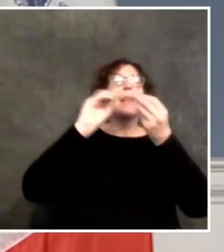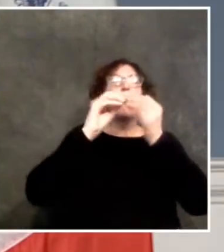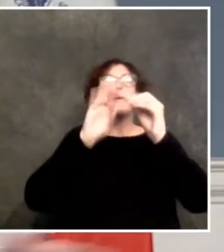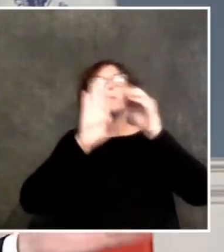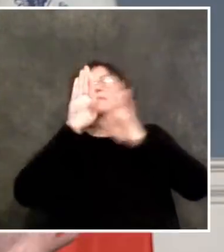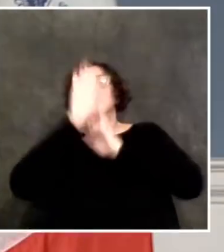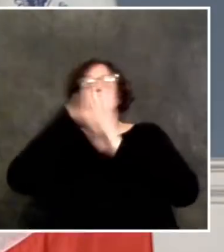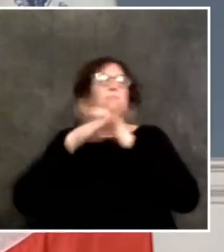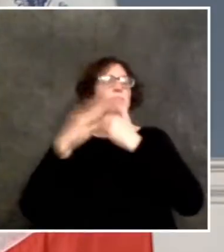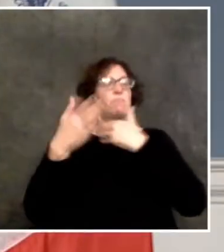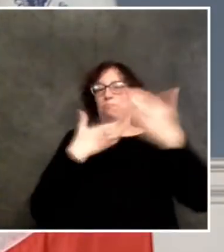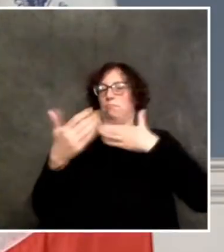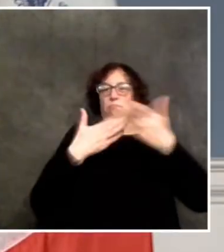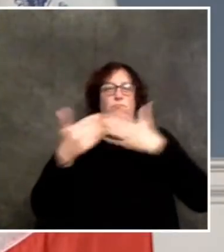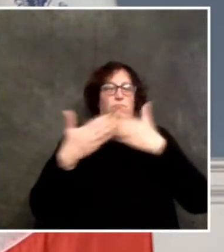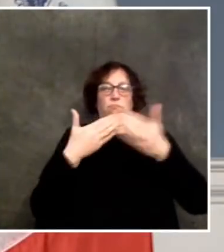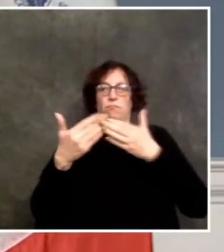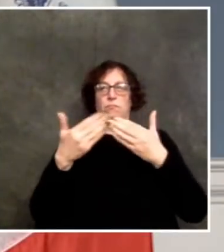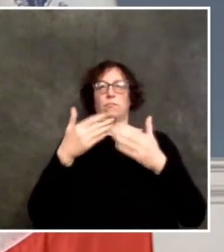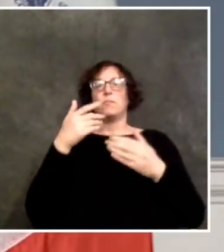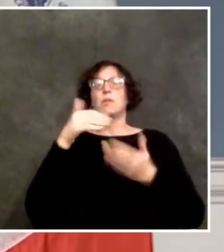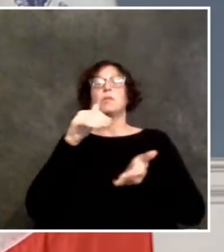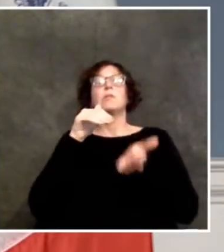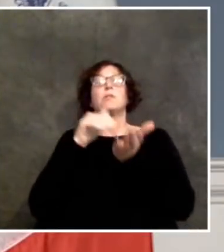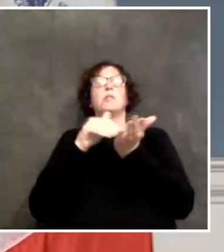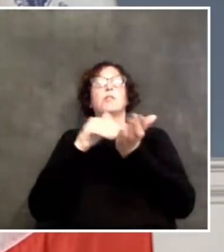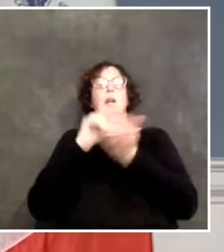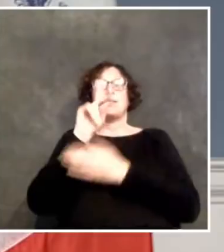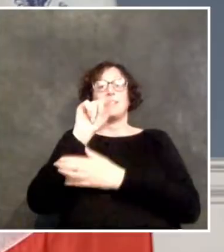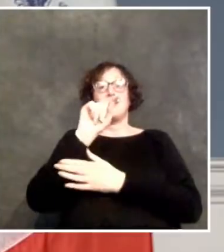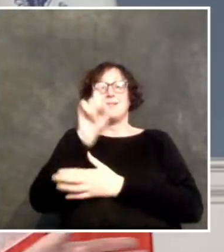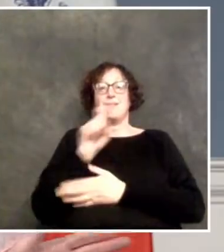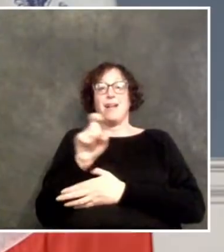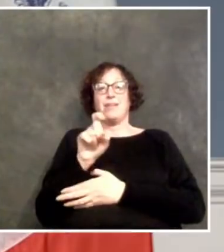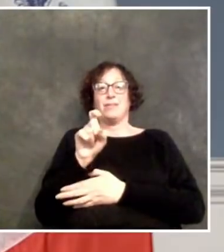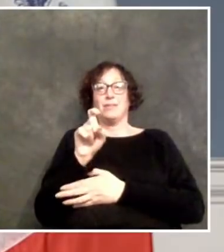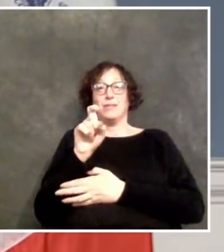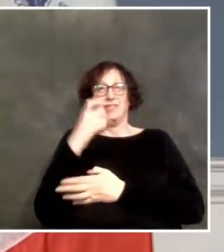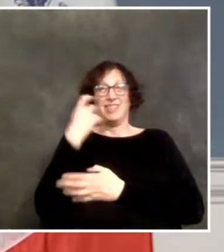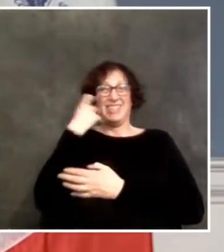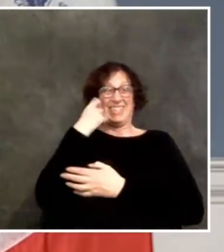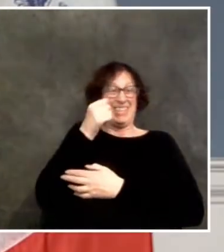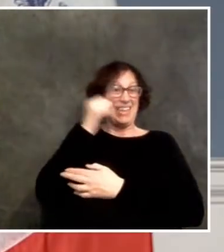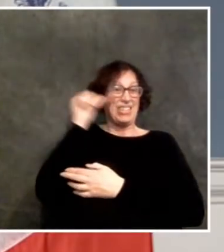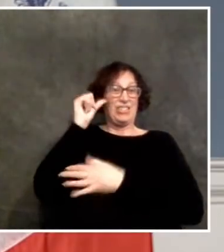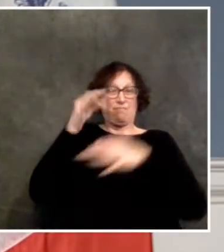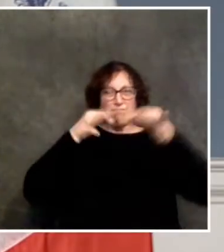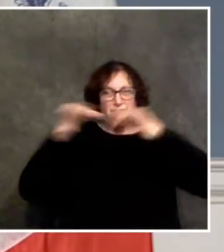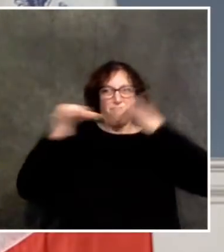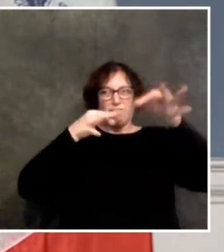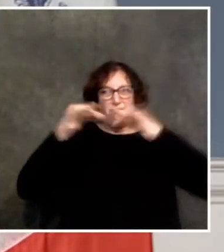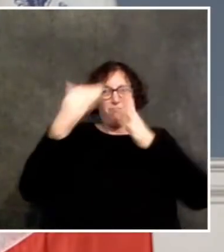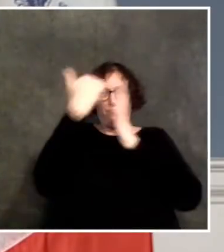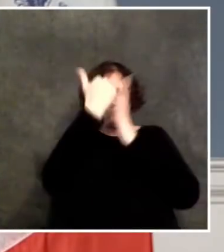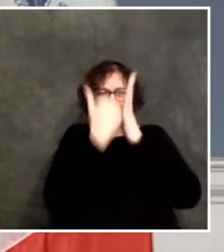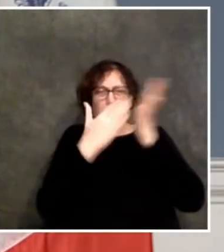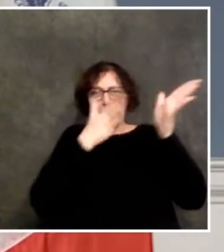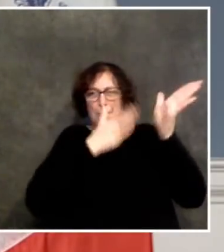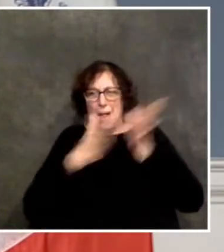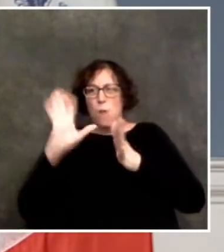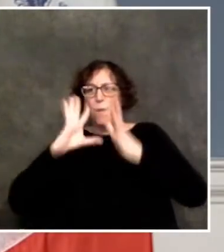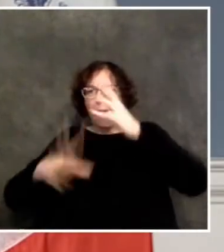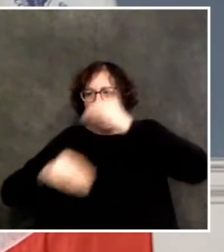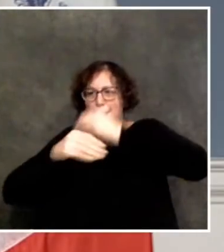hospitals are blowing by any numbers of ICU beds they've ever had, and they're expanding daily into numbers of ICU beds they've never had in their